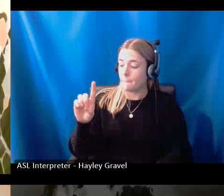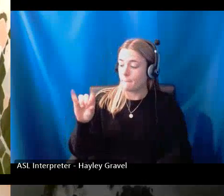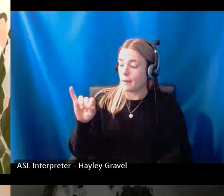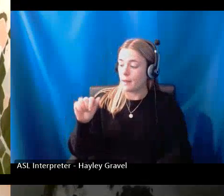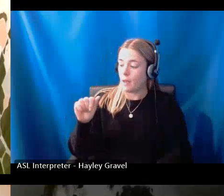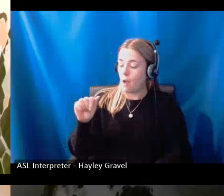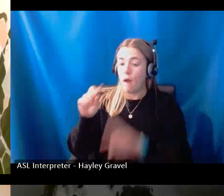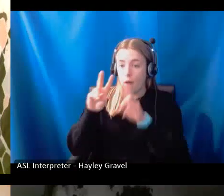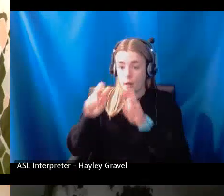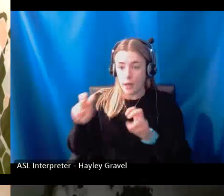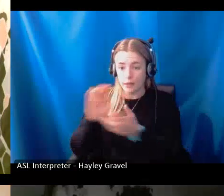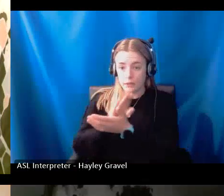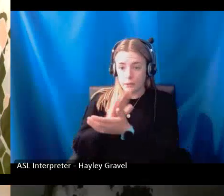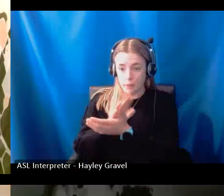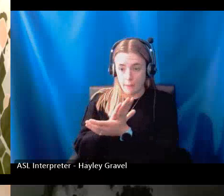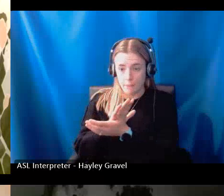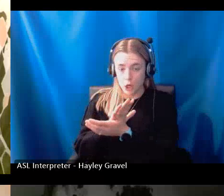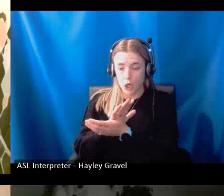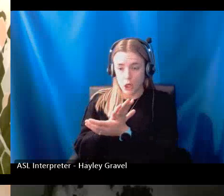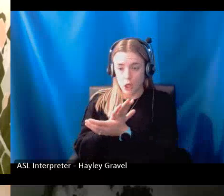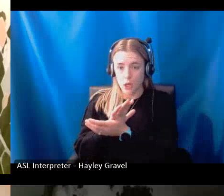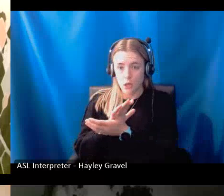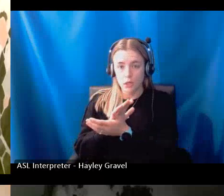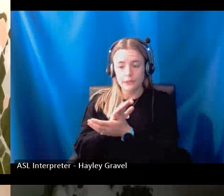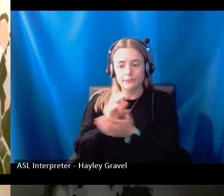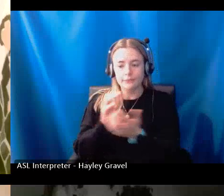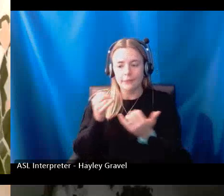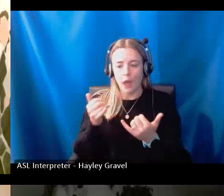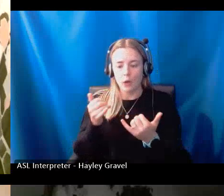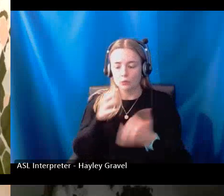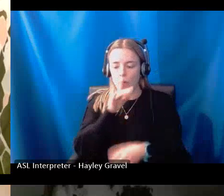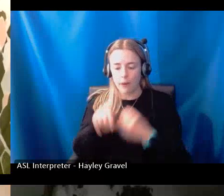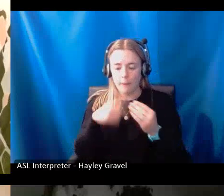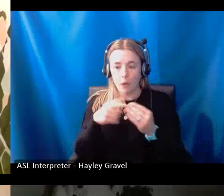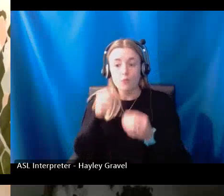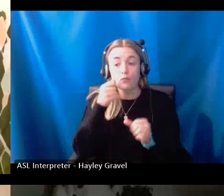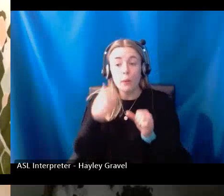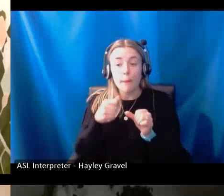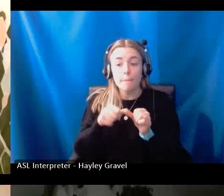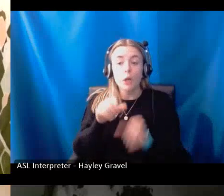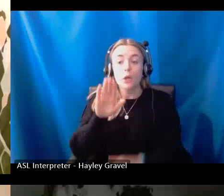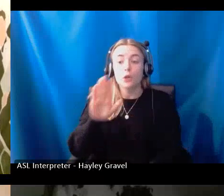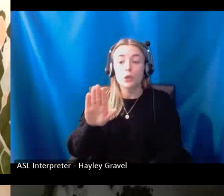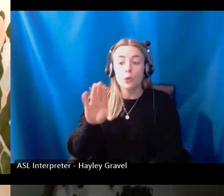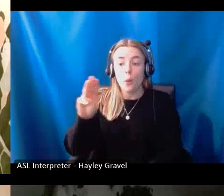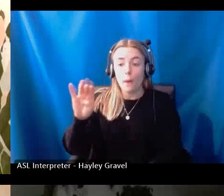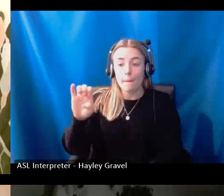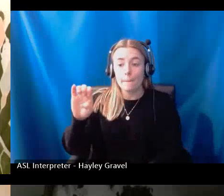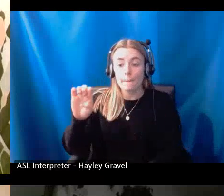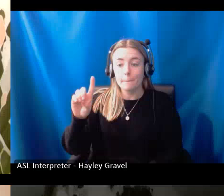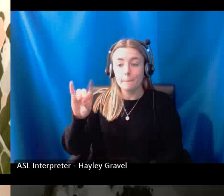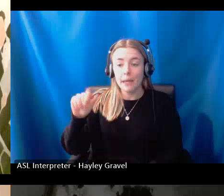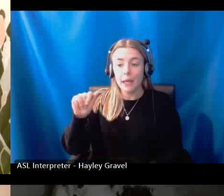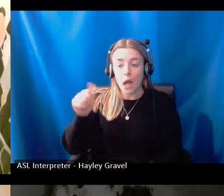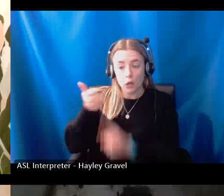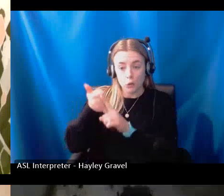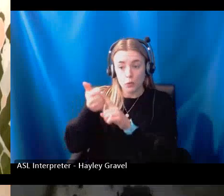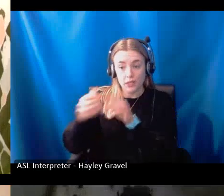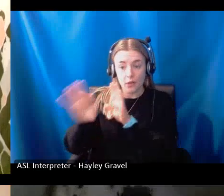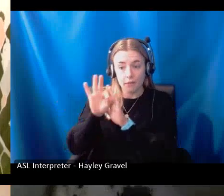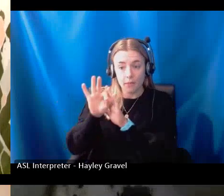Remember, you need to share with your piece of media with me. Okay, you need to share your piece of media with me and then